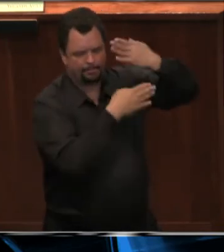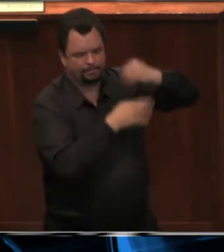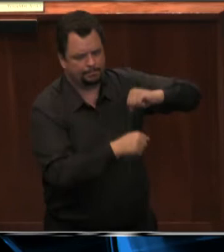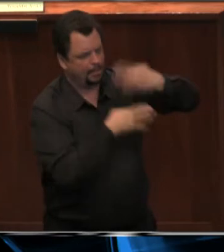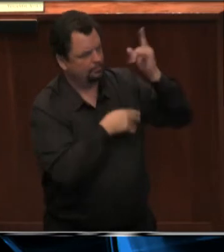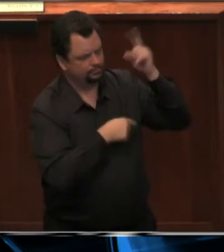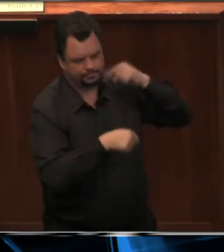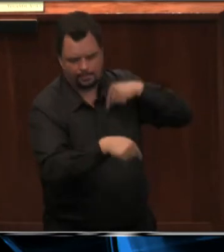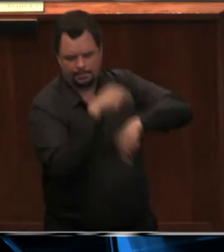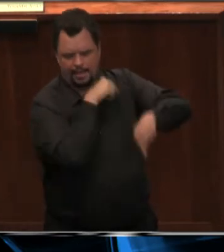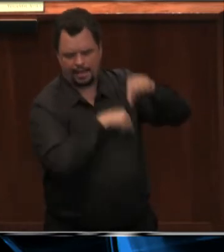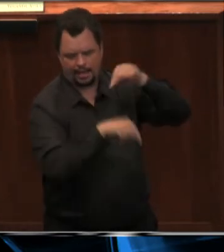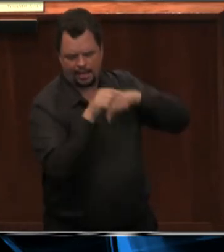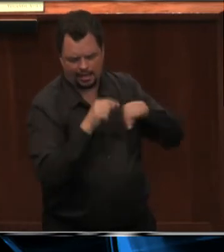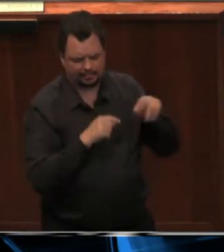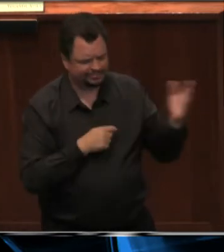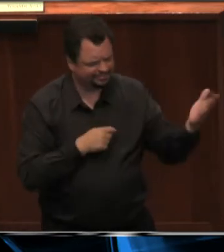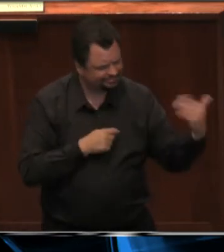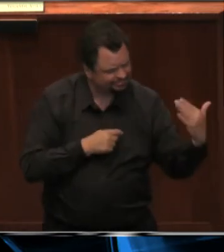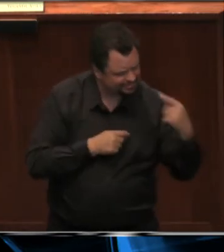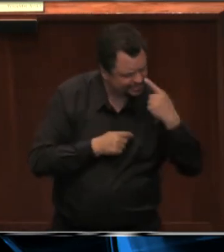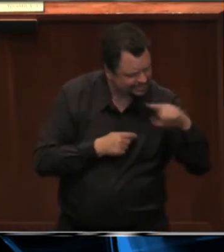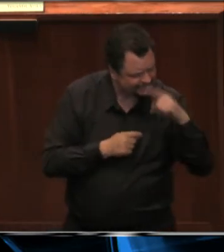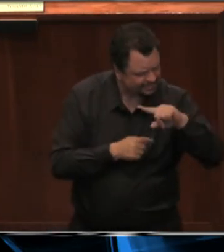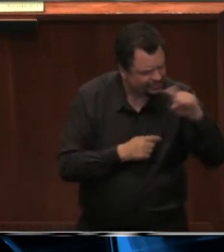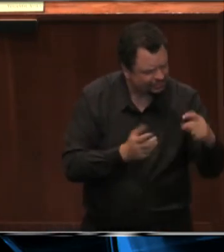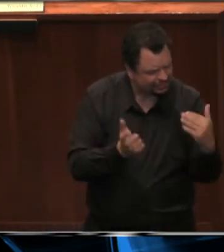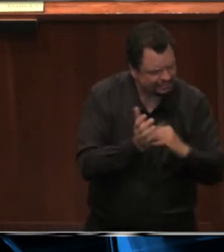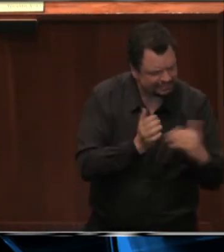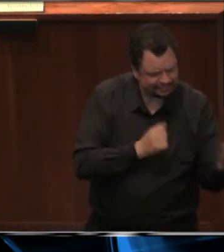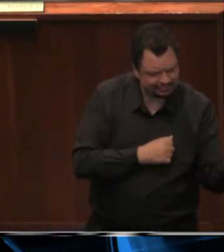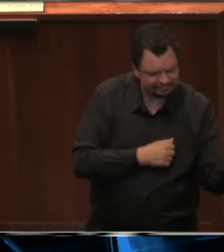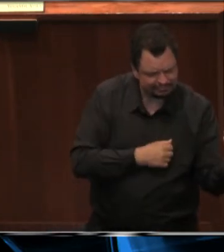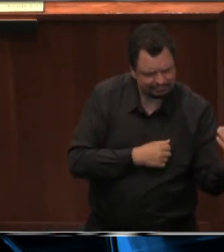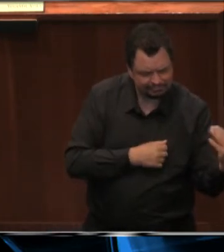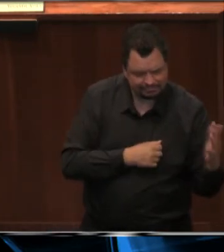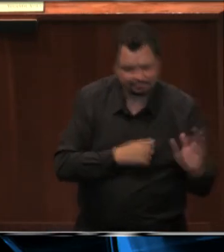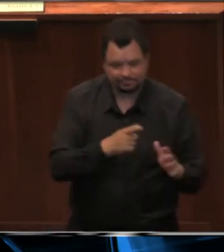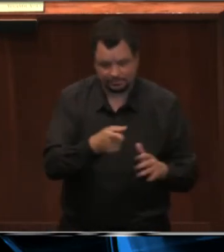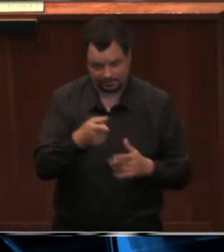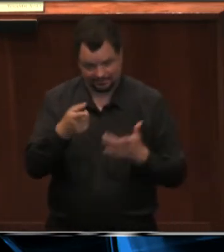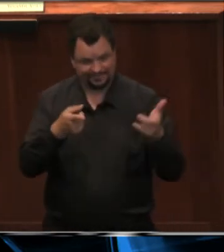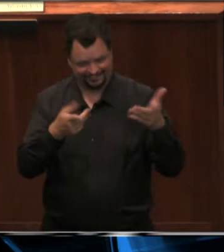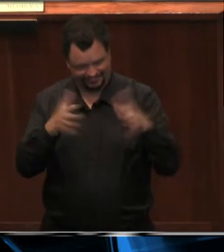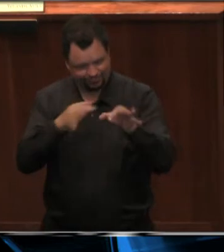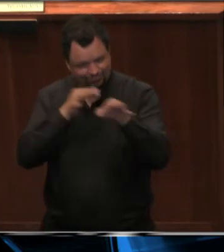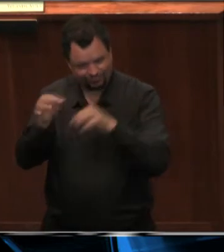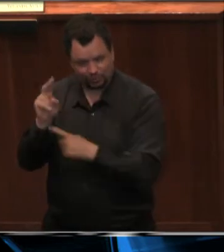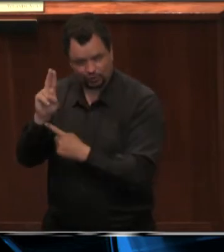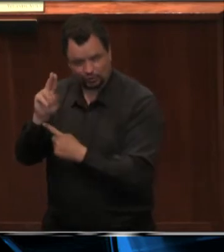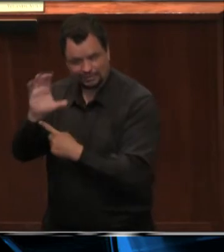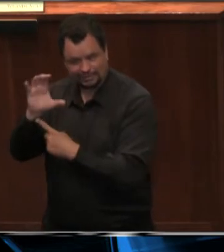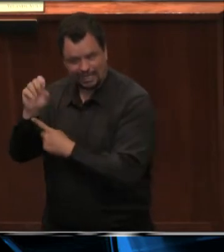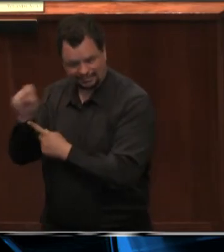Could you repeat the question? That on one of the slides, it had the UC Health hospitalizations, I think, in capacity,